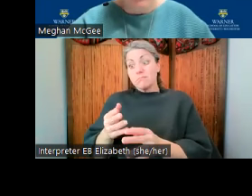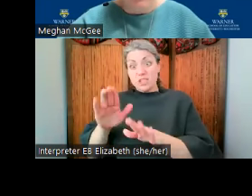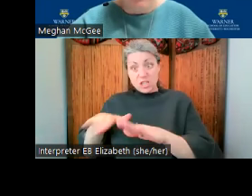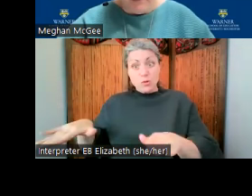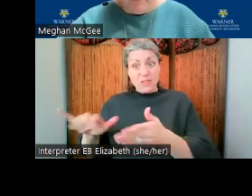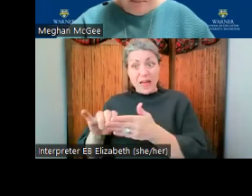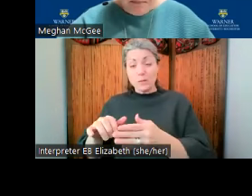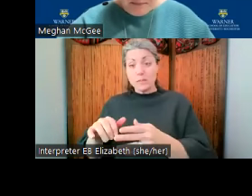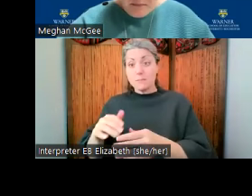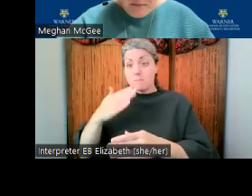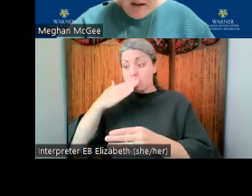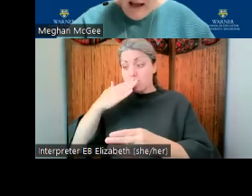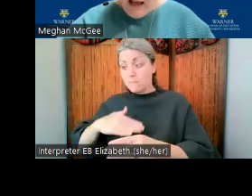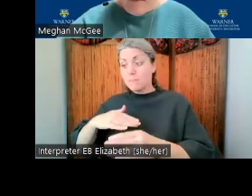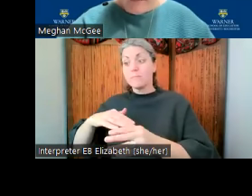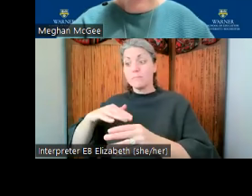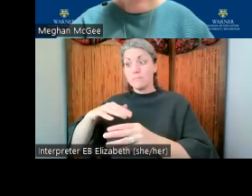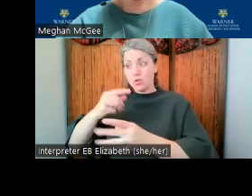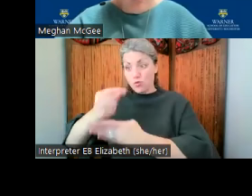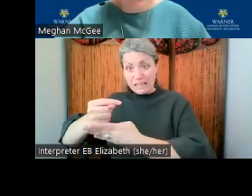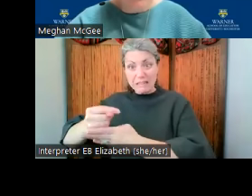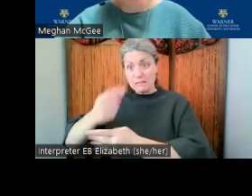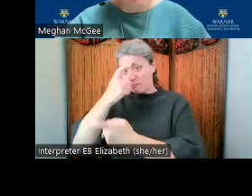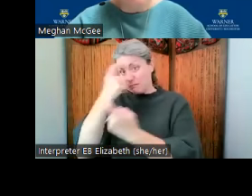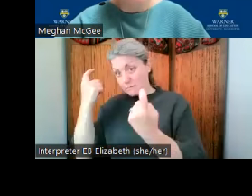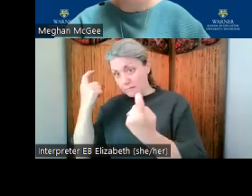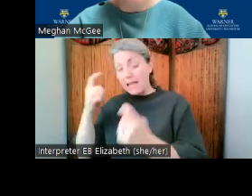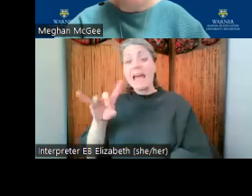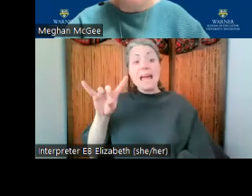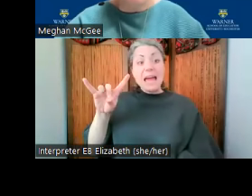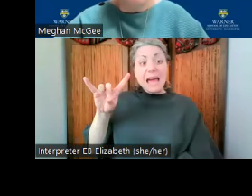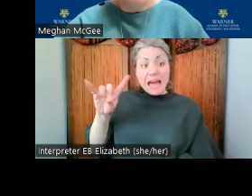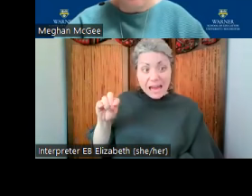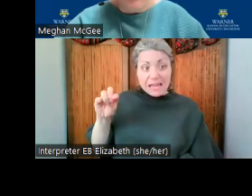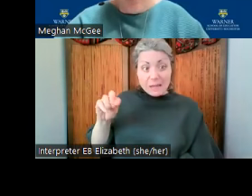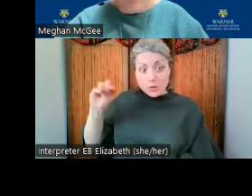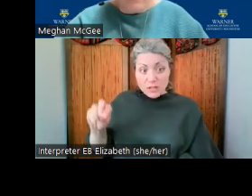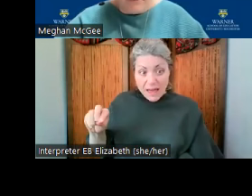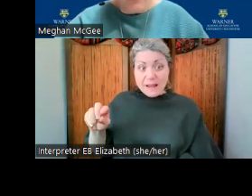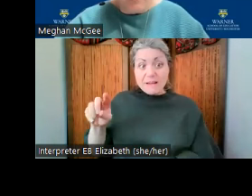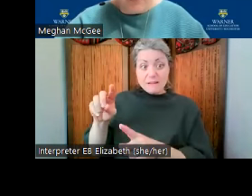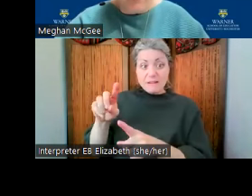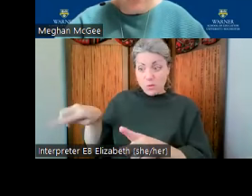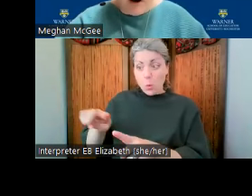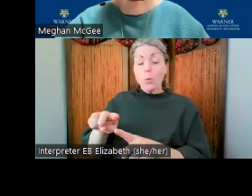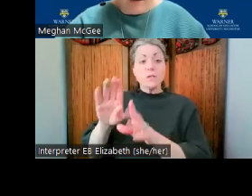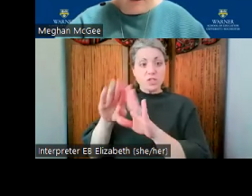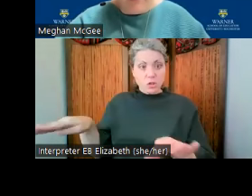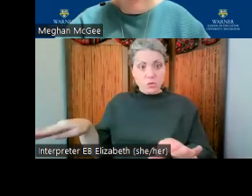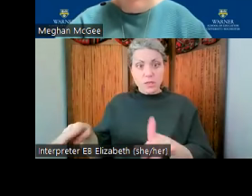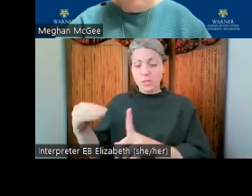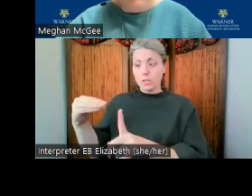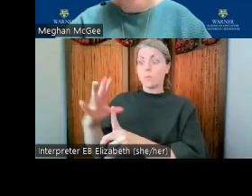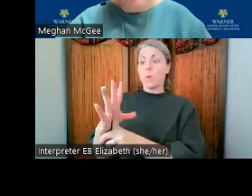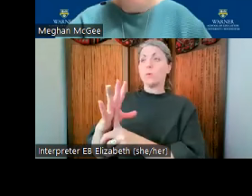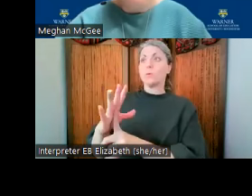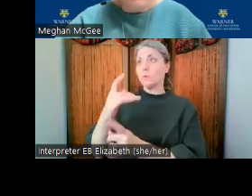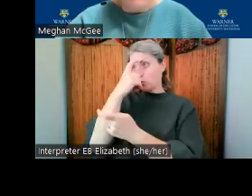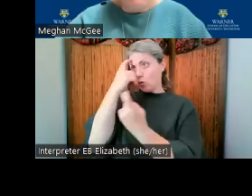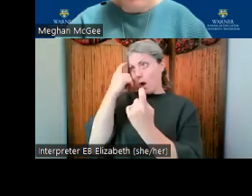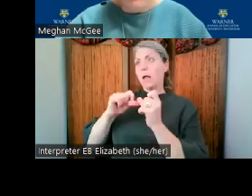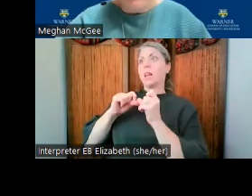of the children had been exposed to multiple or prolonged interpersonal trauma. Yet